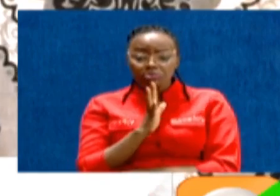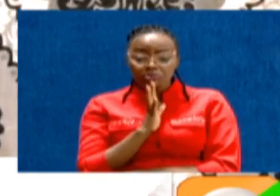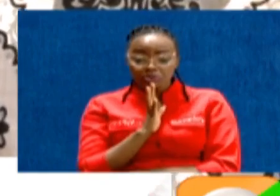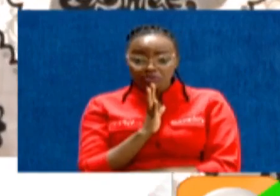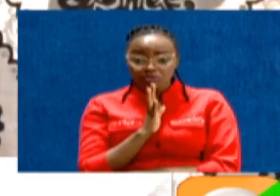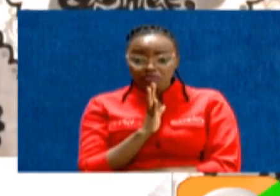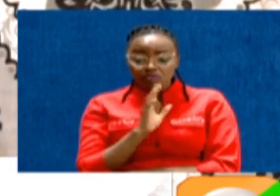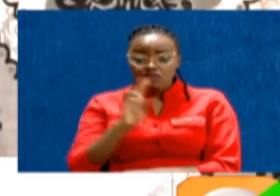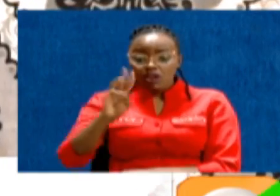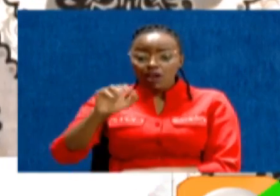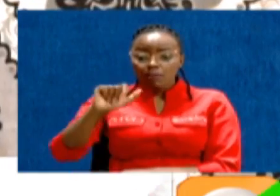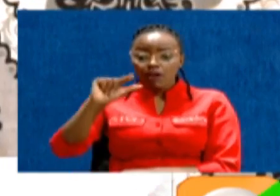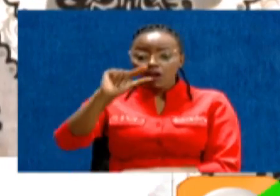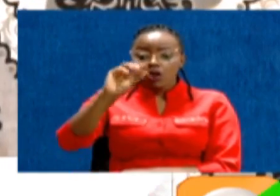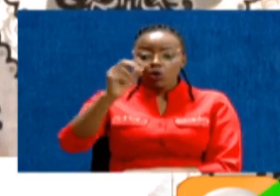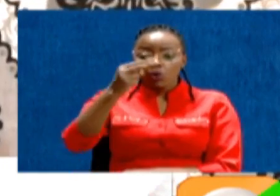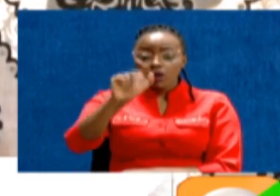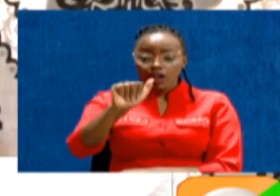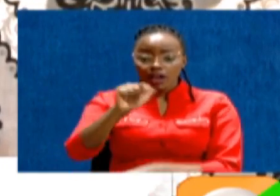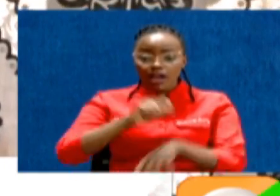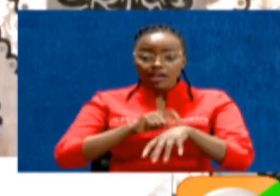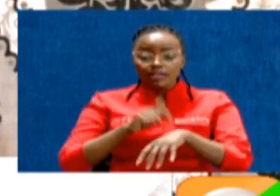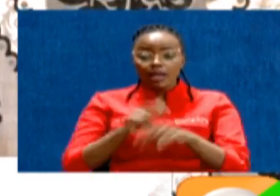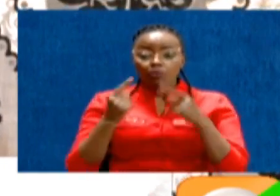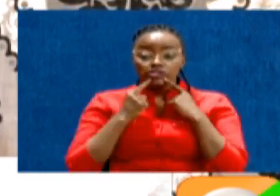Magoha and